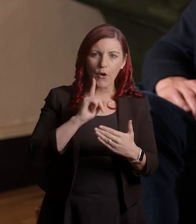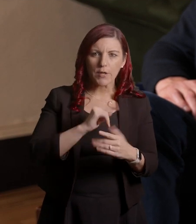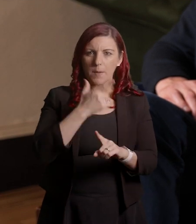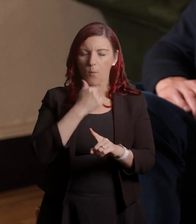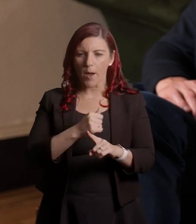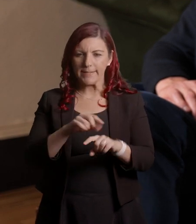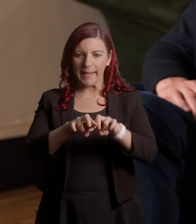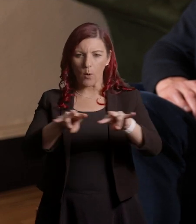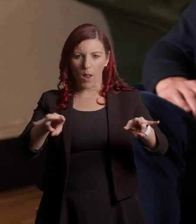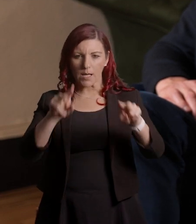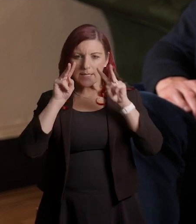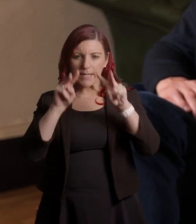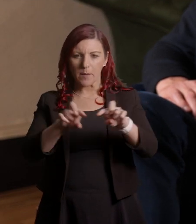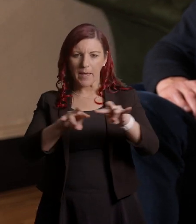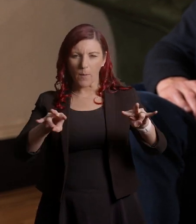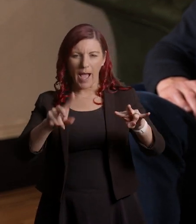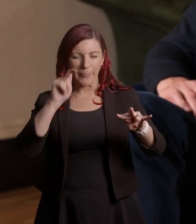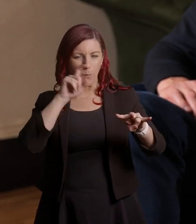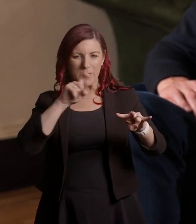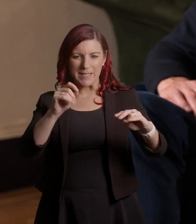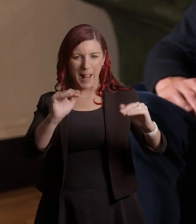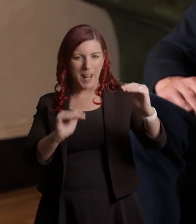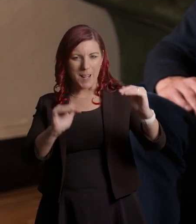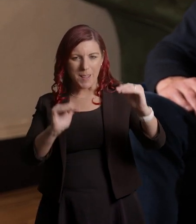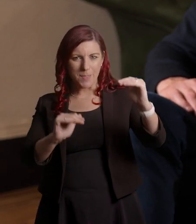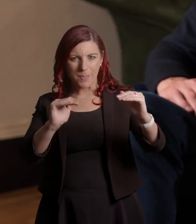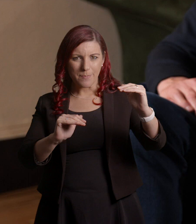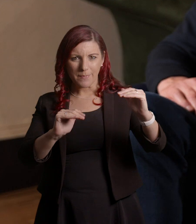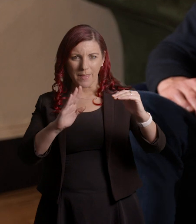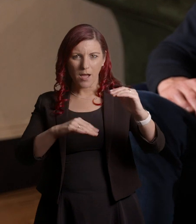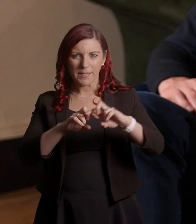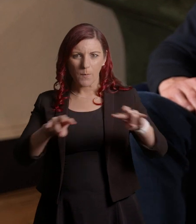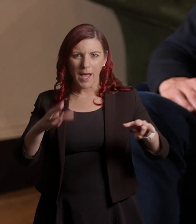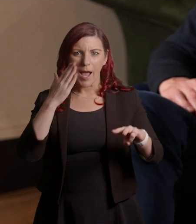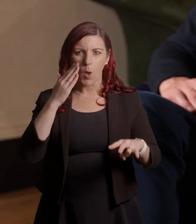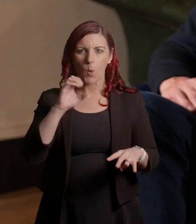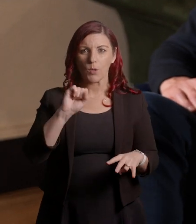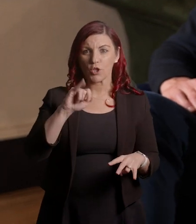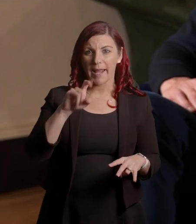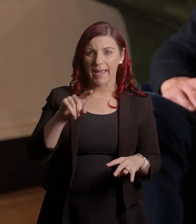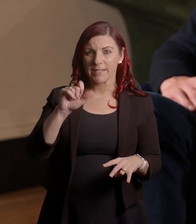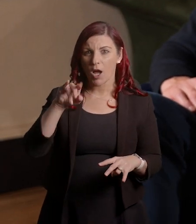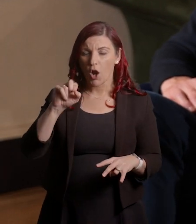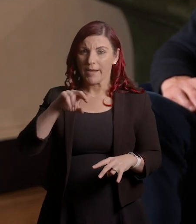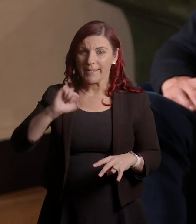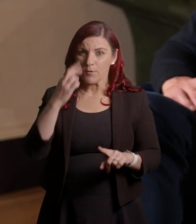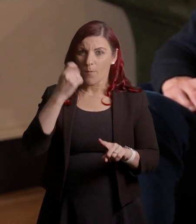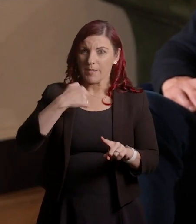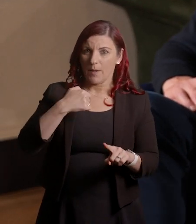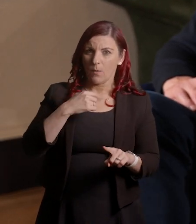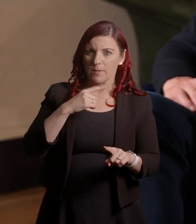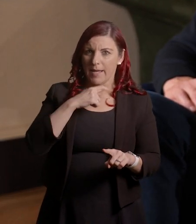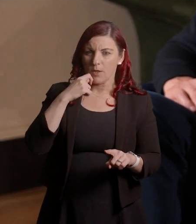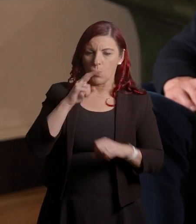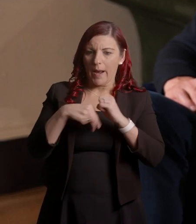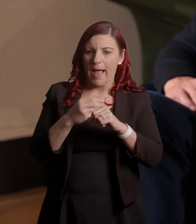young boys in the same light. I'm not quite sure we still do. And as Sinead Ahern keeps reminding me,